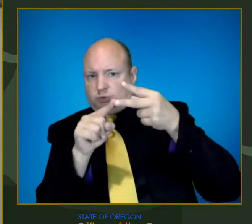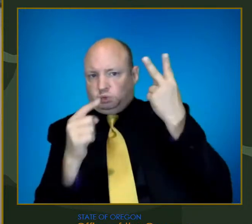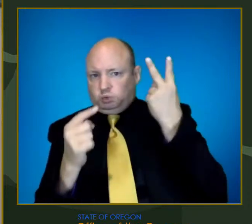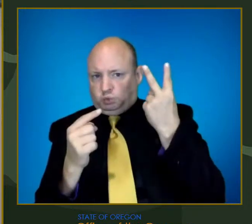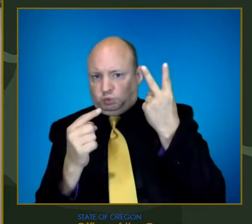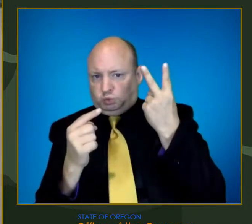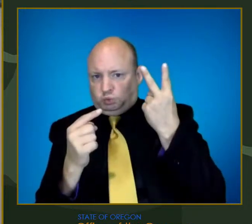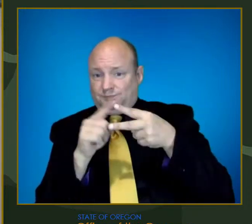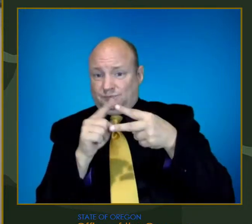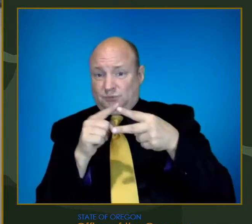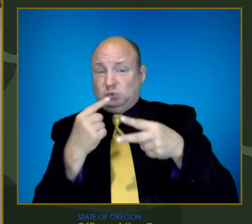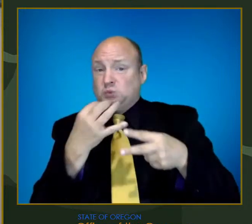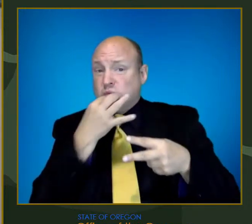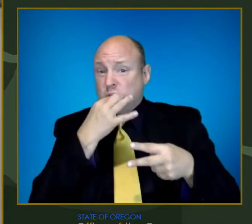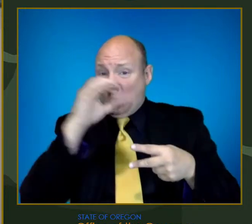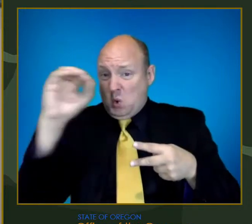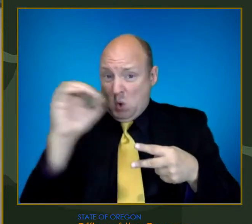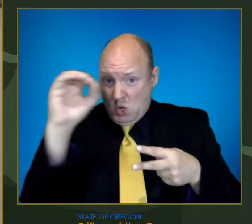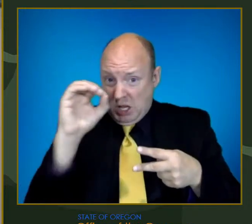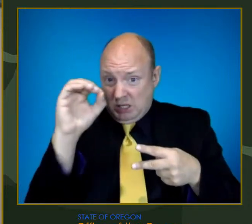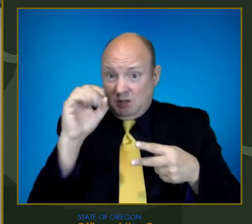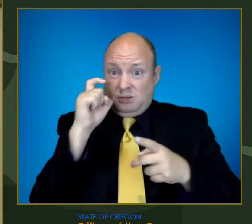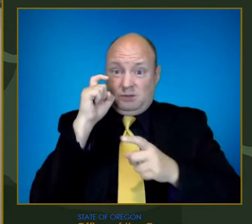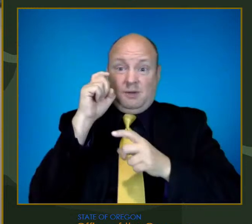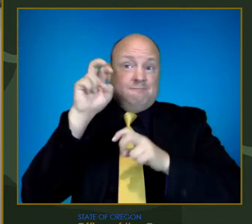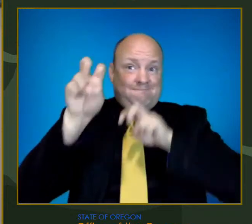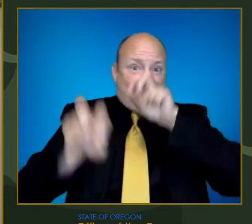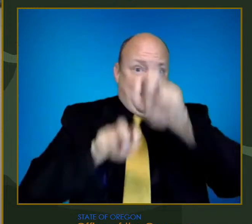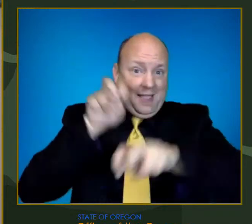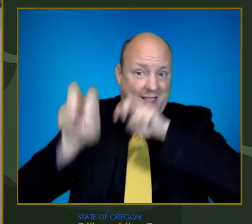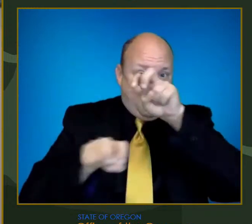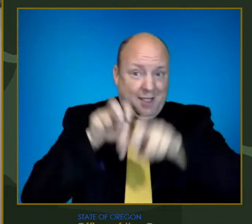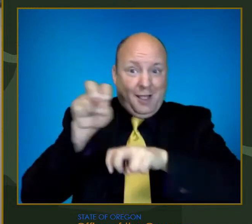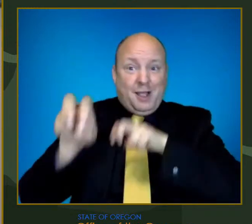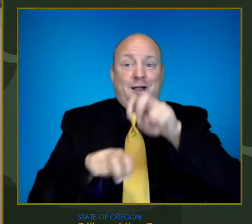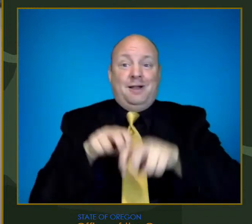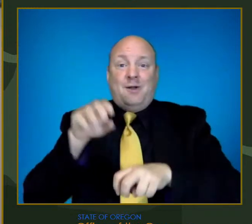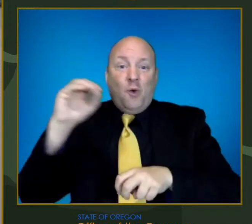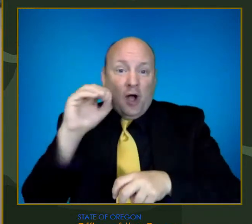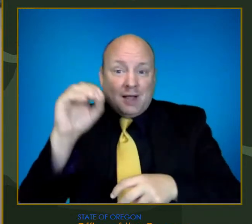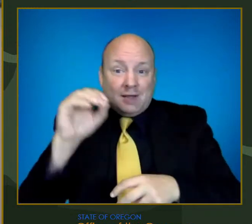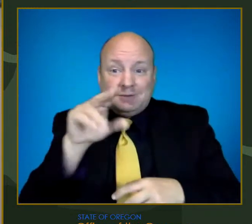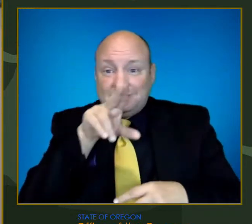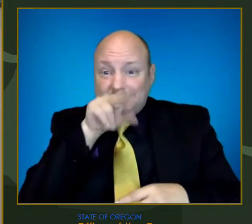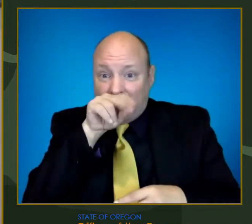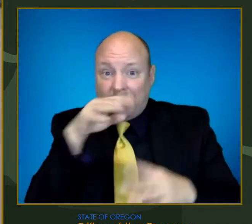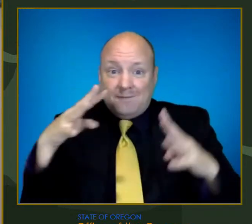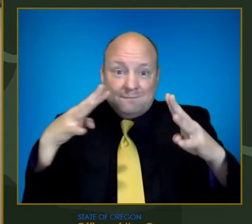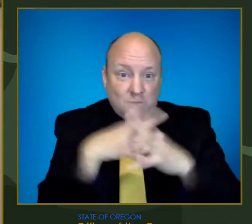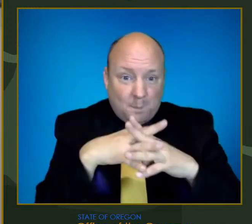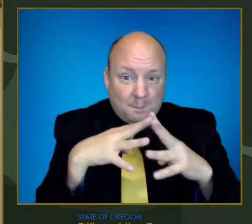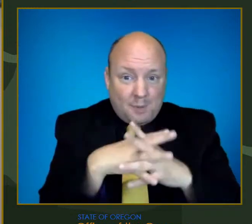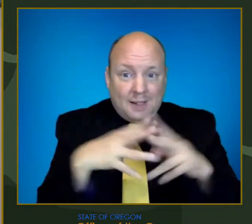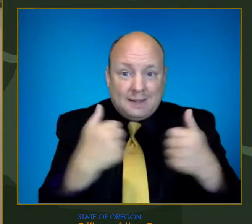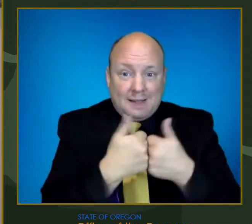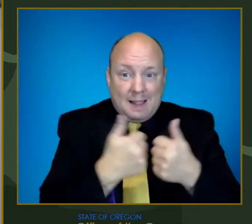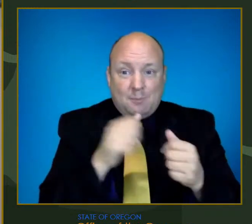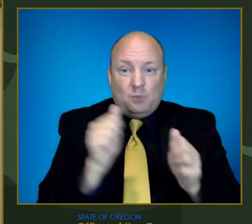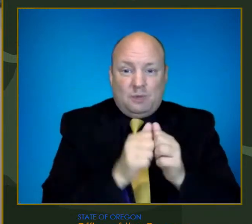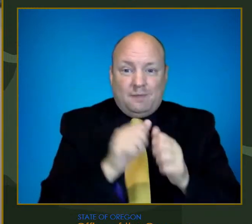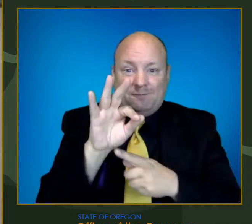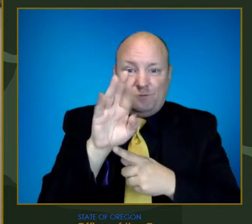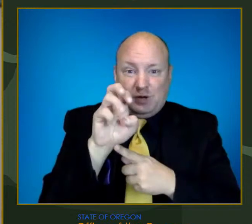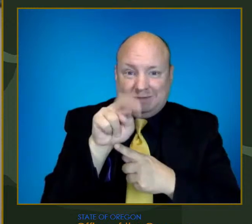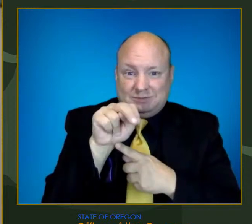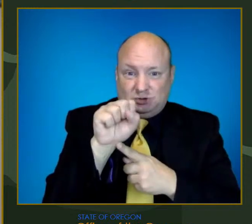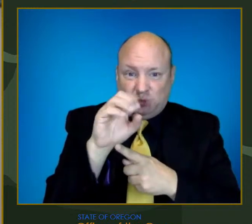have a Oregon Duck football game against Fresno State. And then we have the Pendleton Roundup. So the